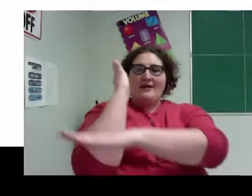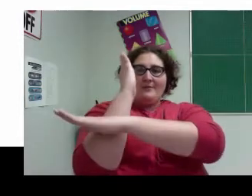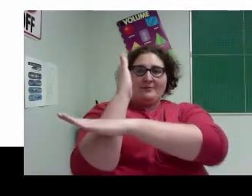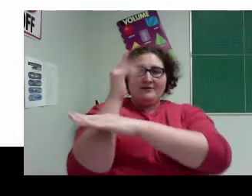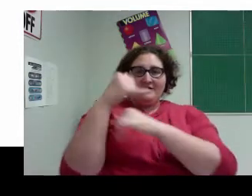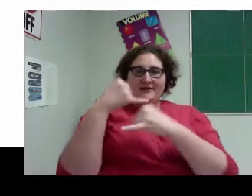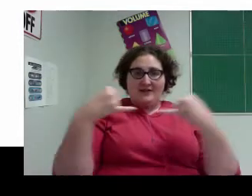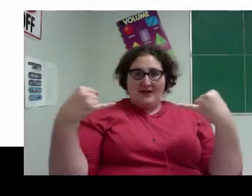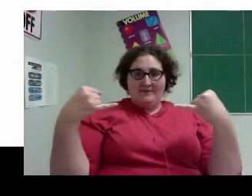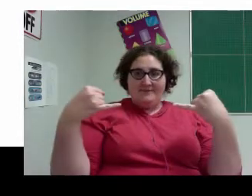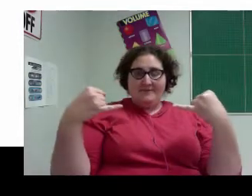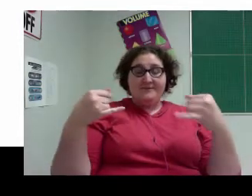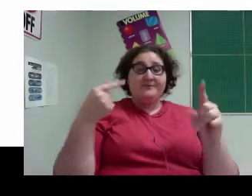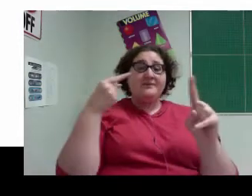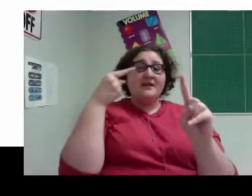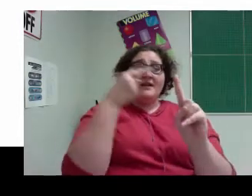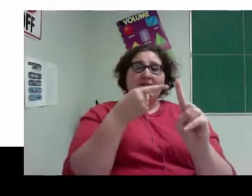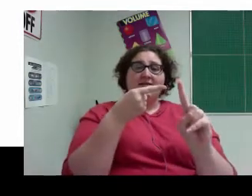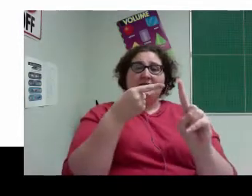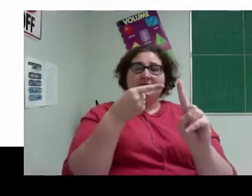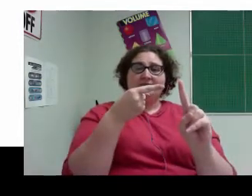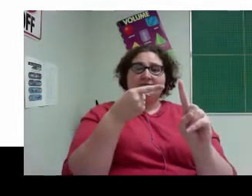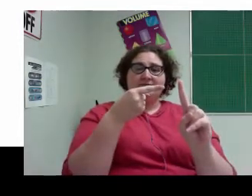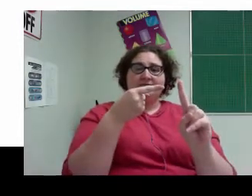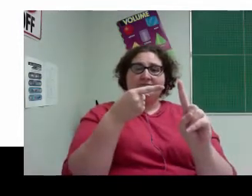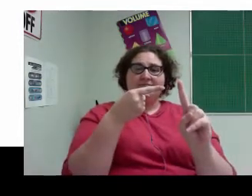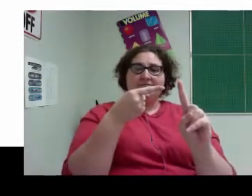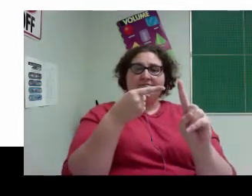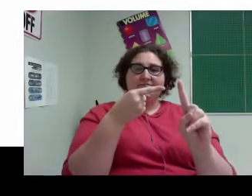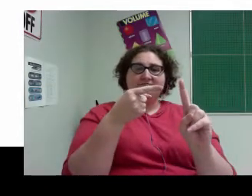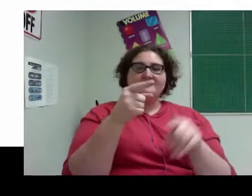Objective, to relate parallel and perpendicular lines.